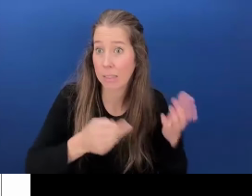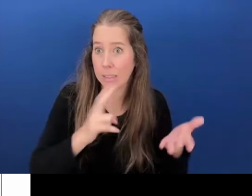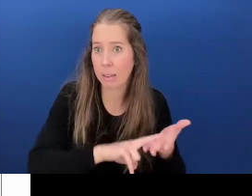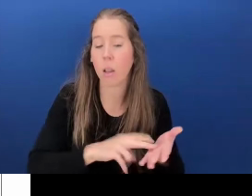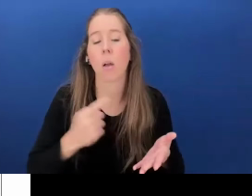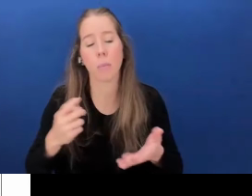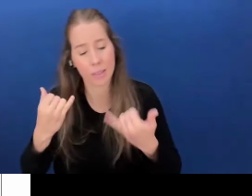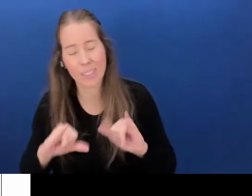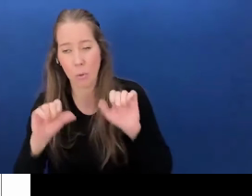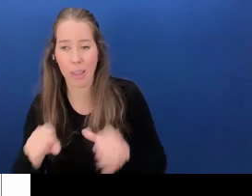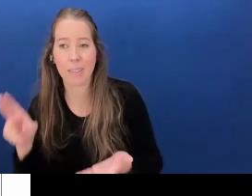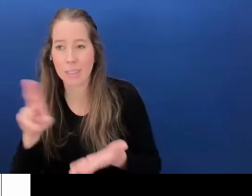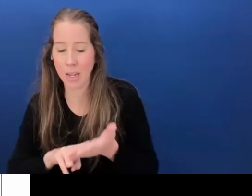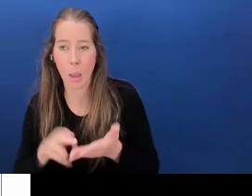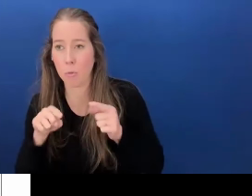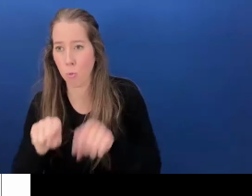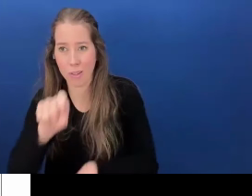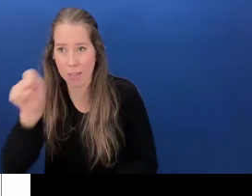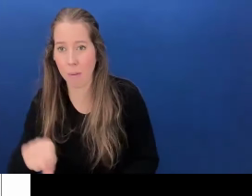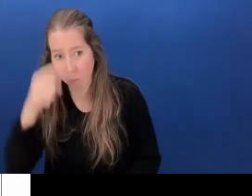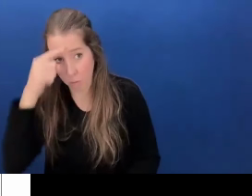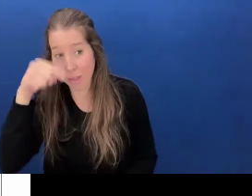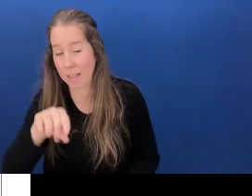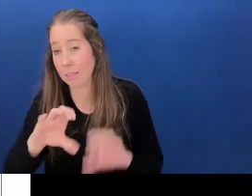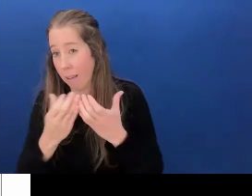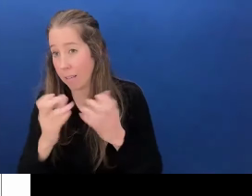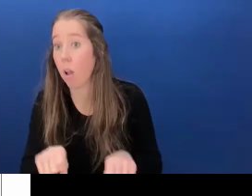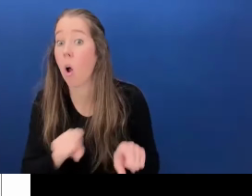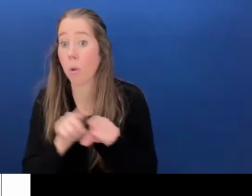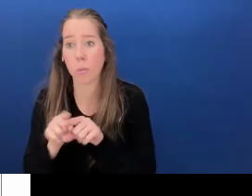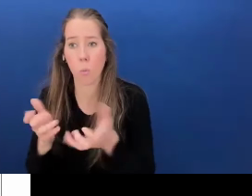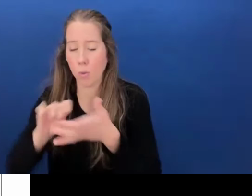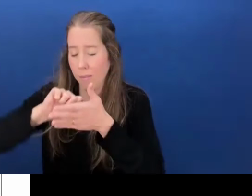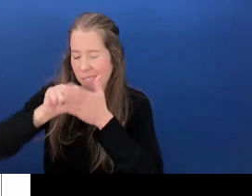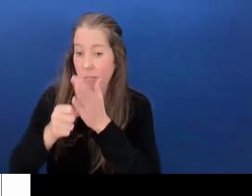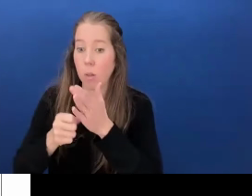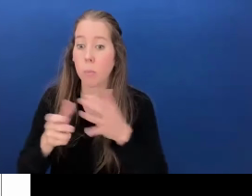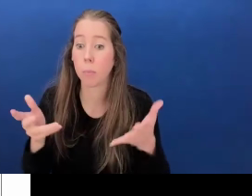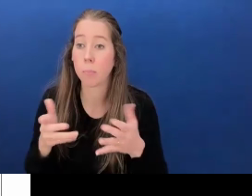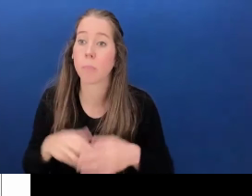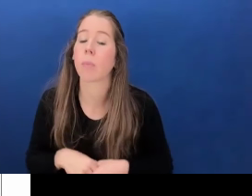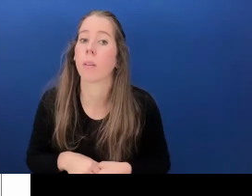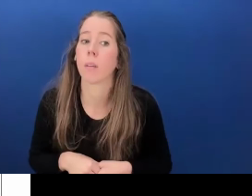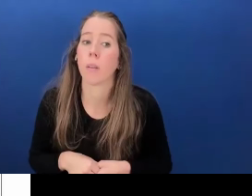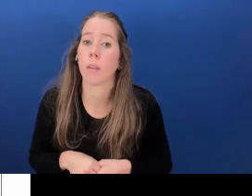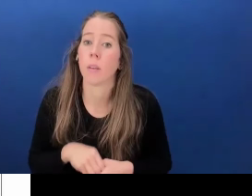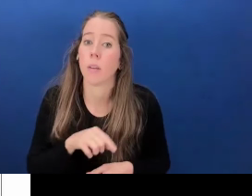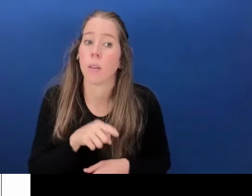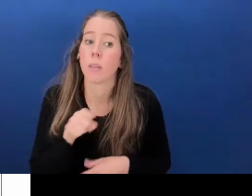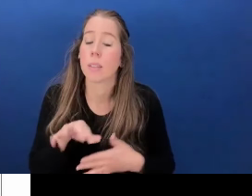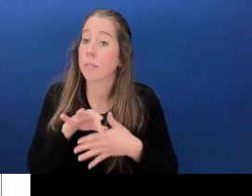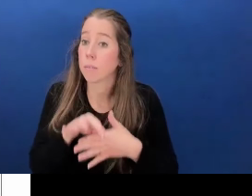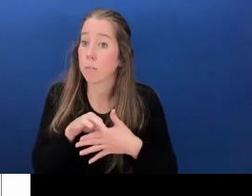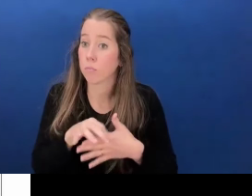the semester. And I think the last part I just really want to drill home is because of the independent nature of the content